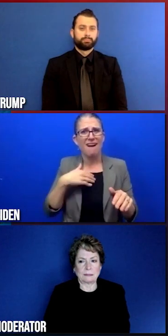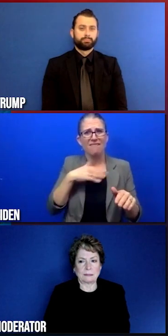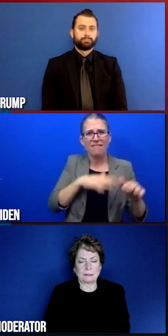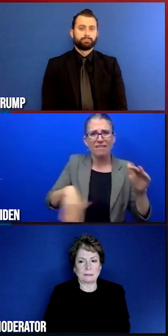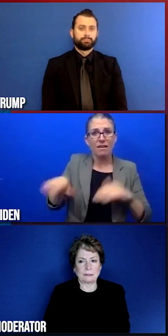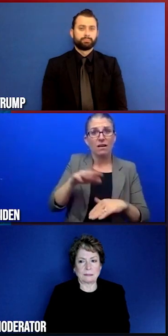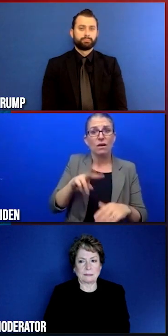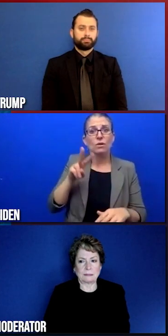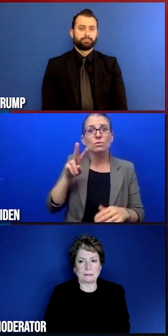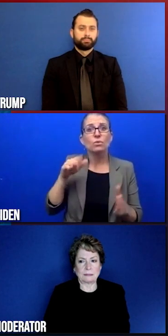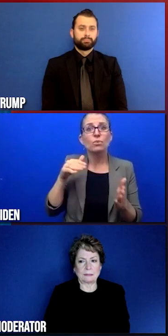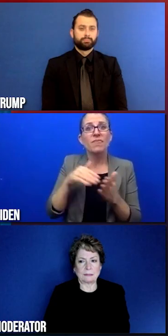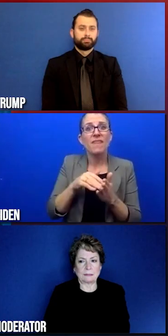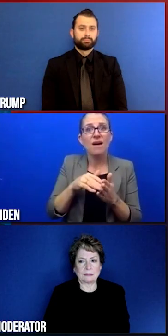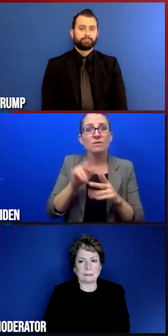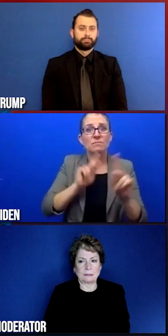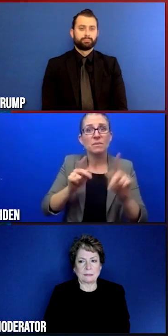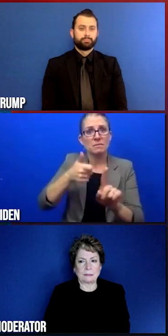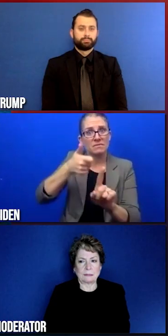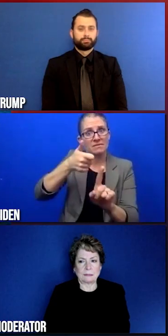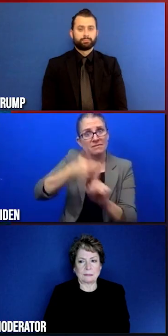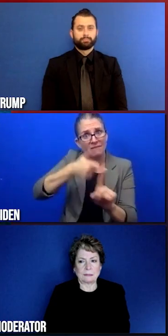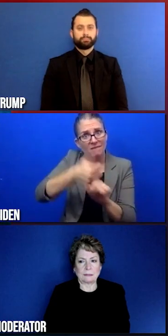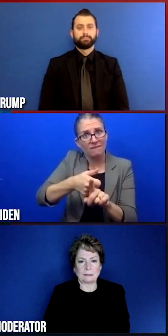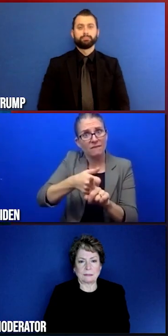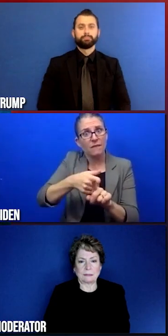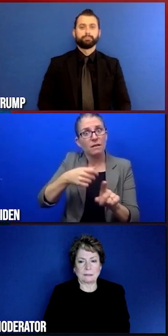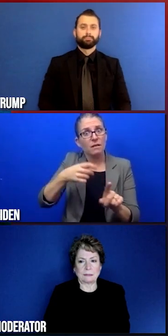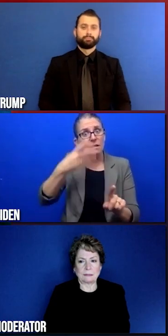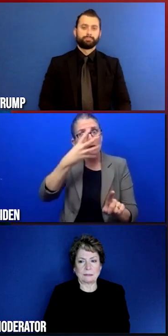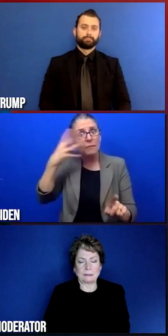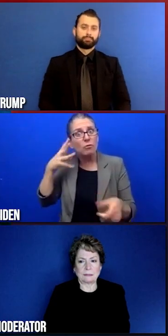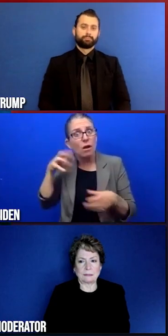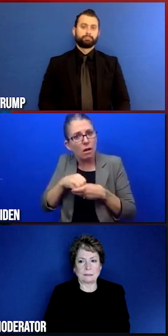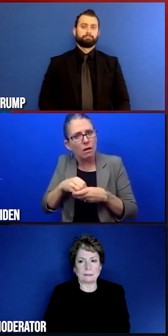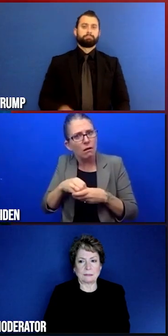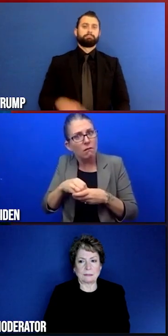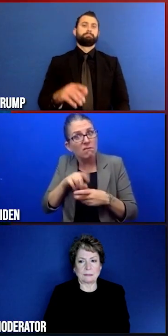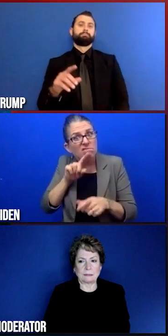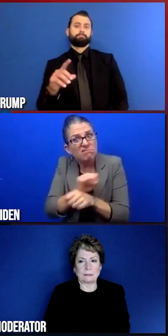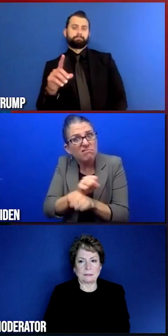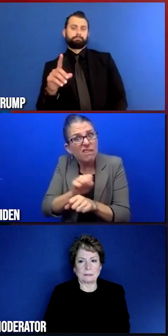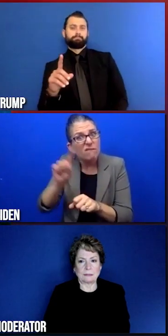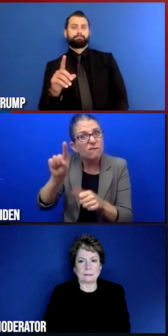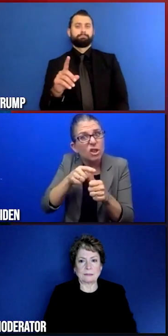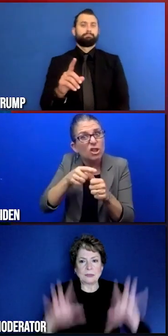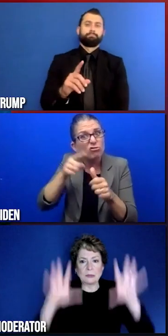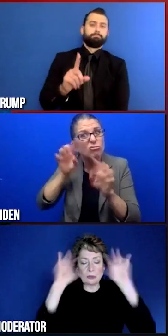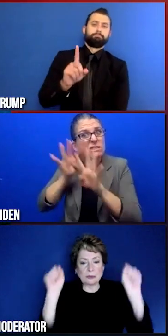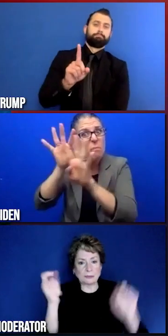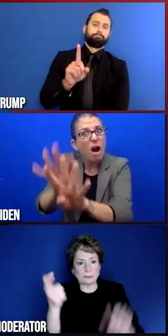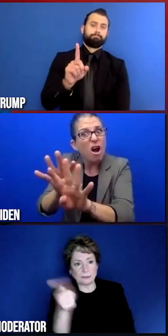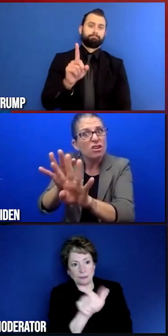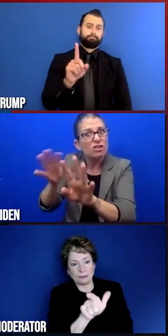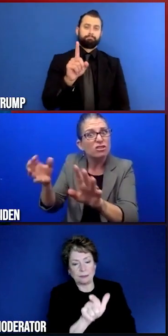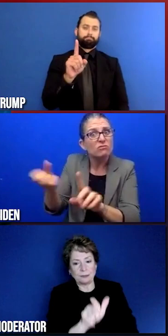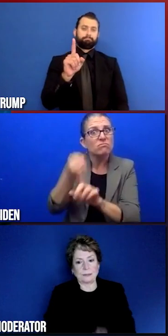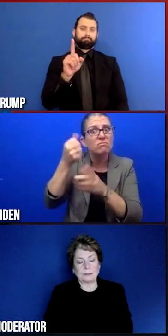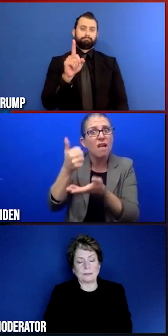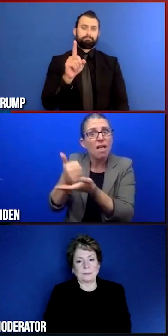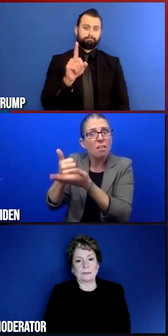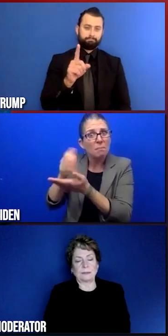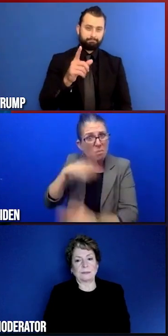We owe them. We owe them. President Kristen, Trump, he your had reaction. 8 years to do what he said he was going to